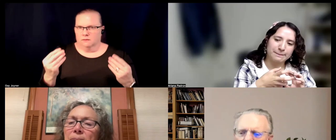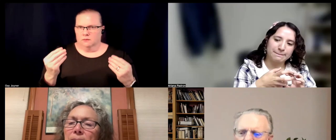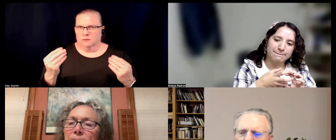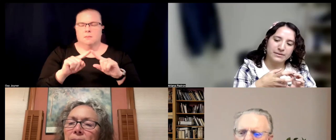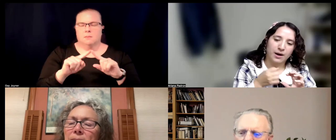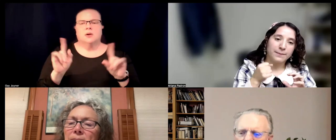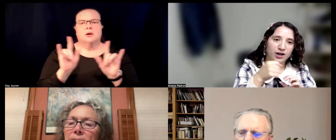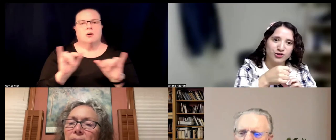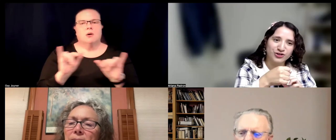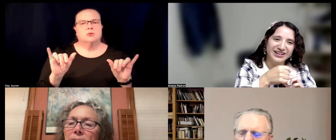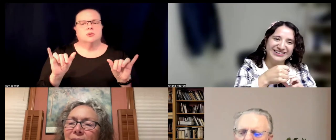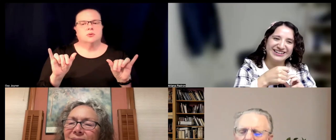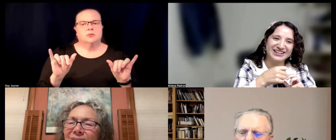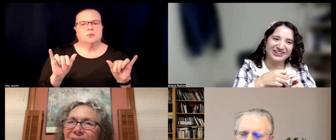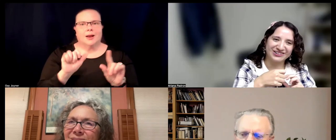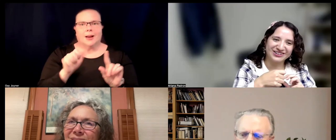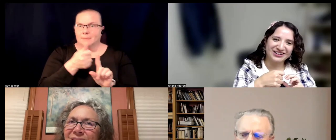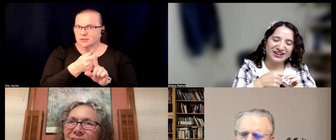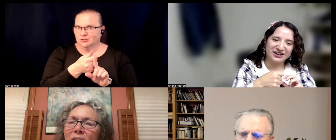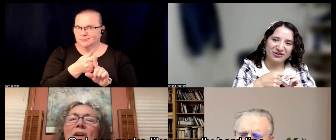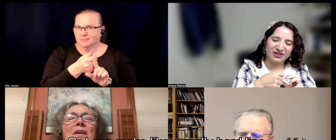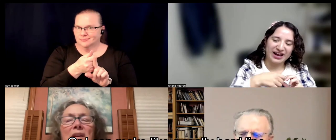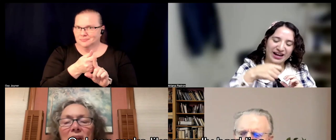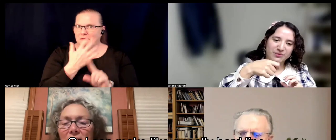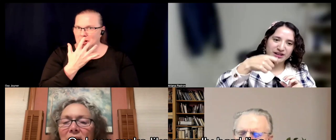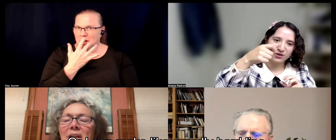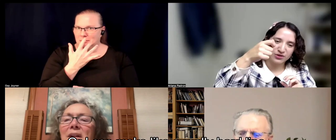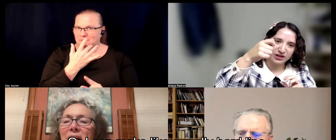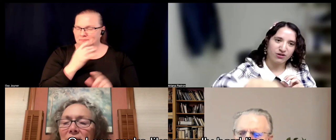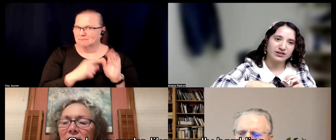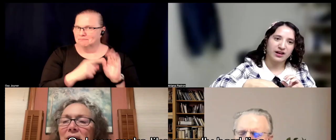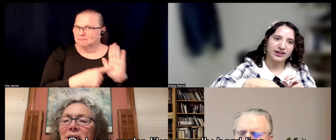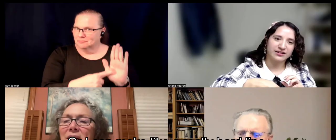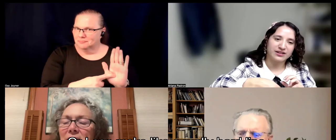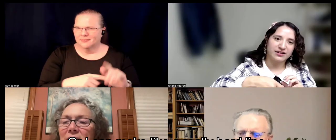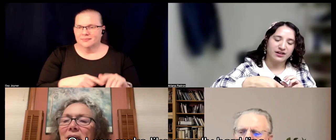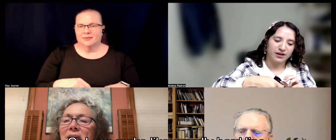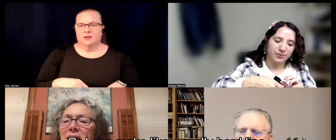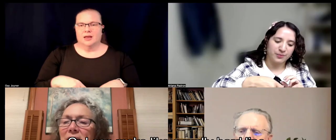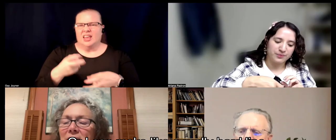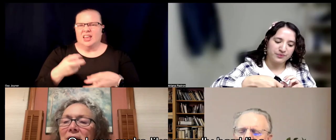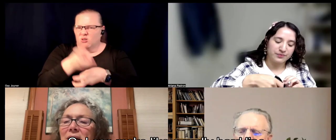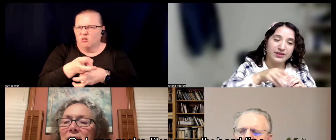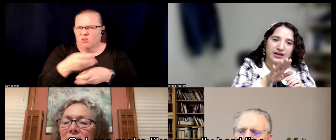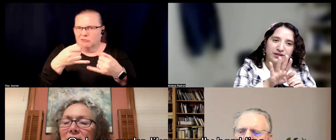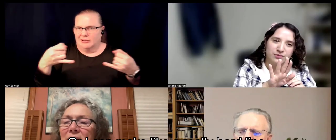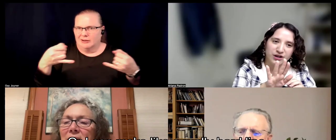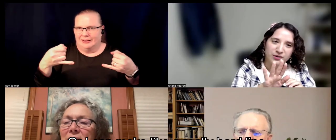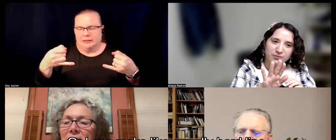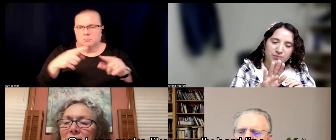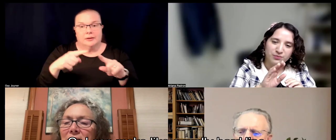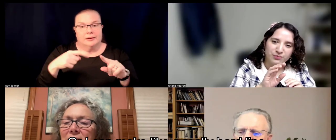like a punch in color, or I can make like a really hard line, um, but then I